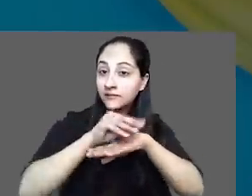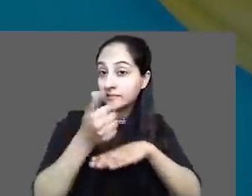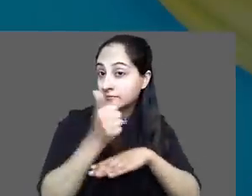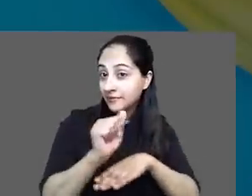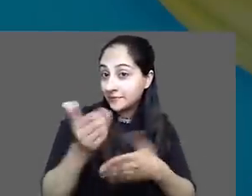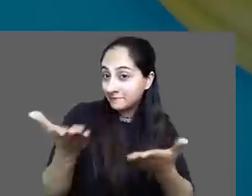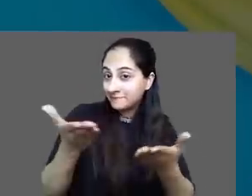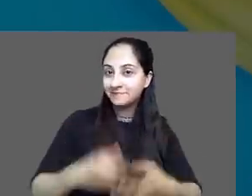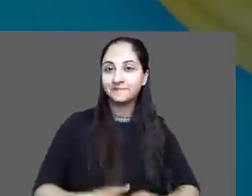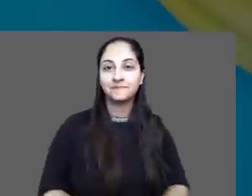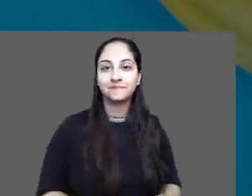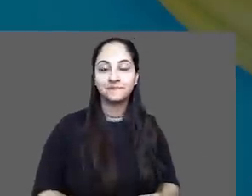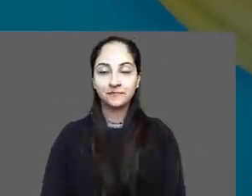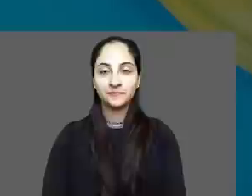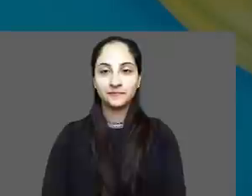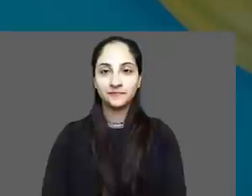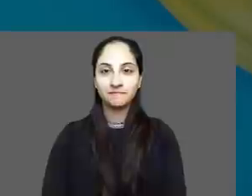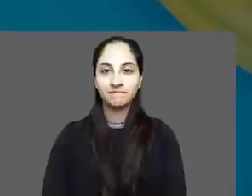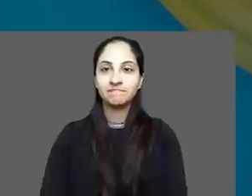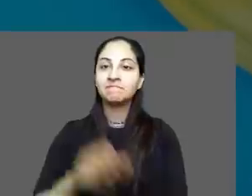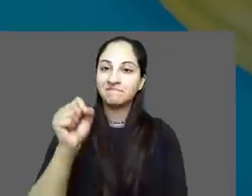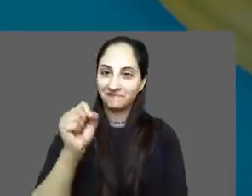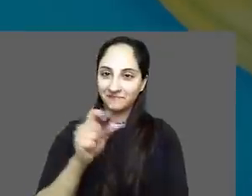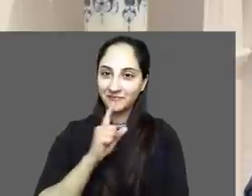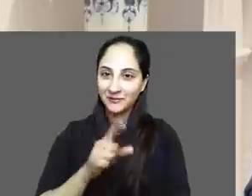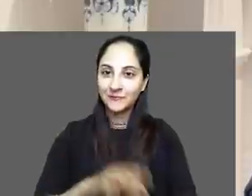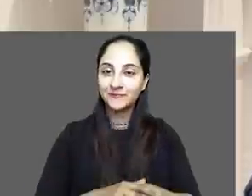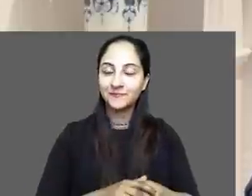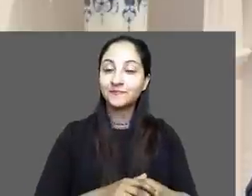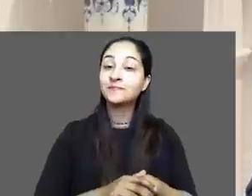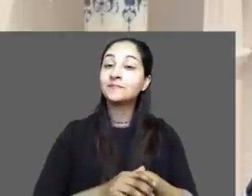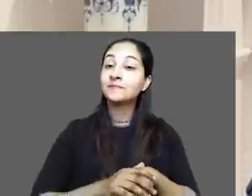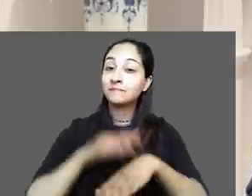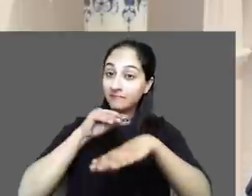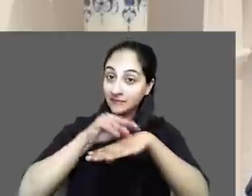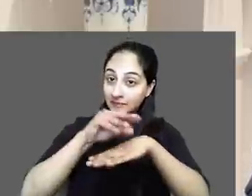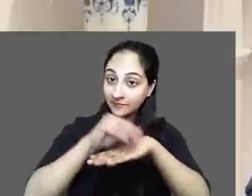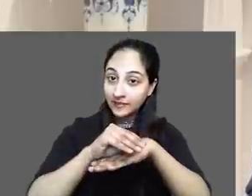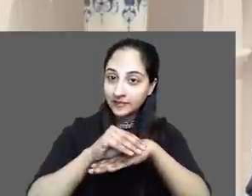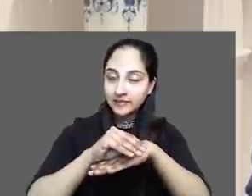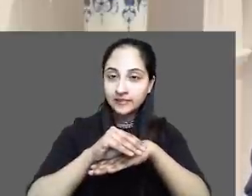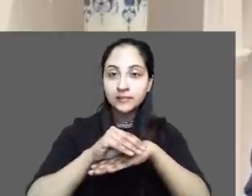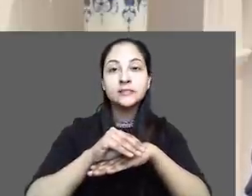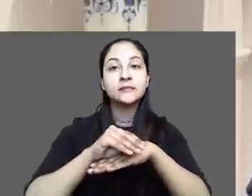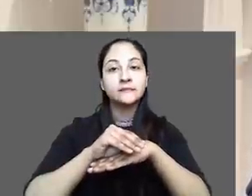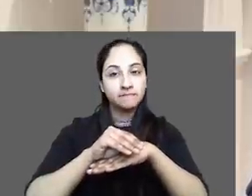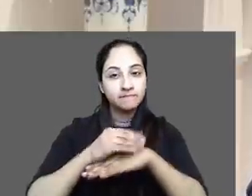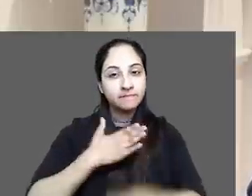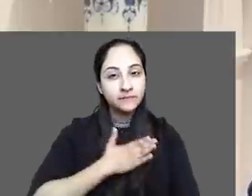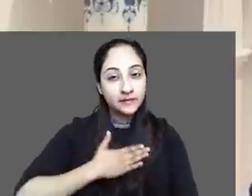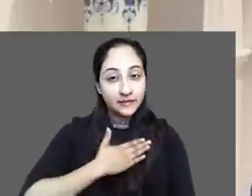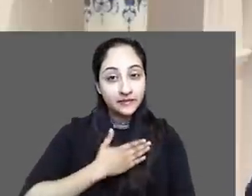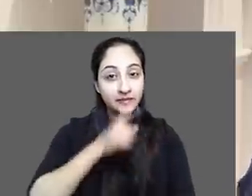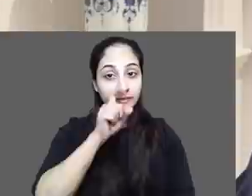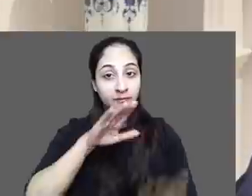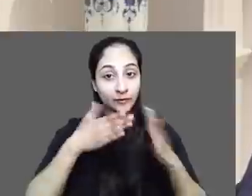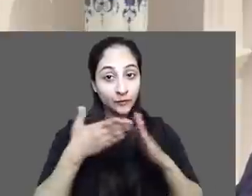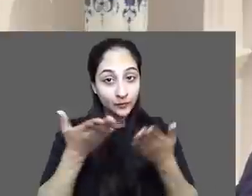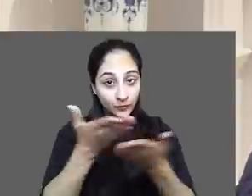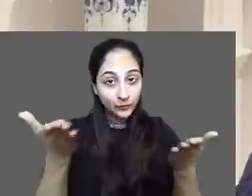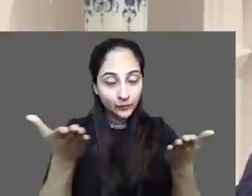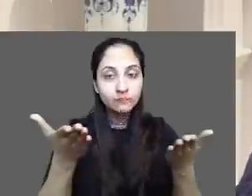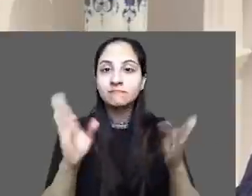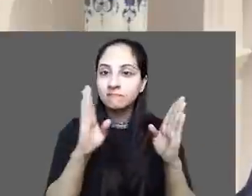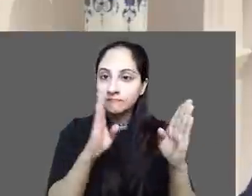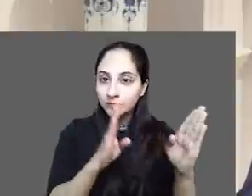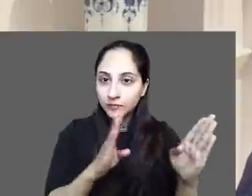leave us with? Any high-level thoughts you want to part us with? Sure. Well, look, there's a couple of things I want to bring up. First is, I want to say to the